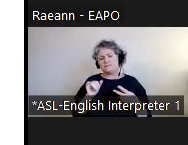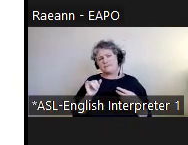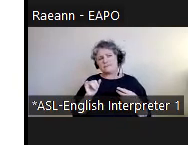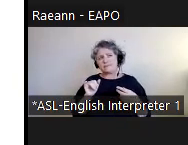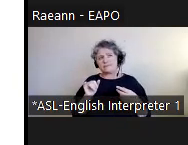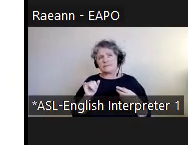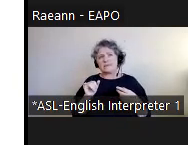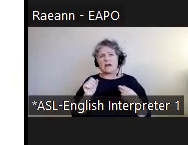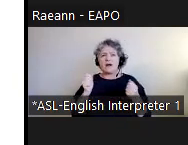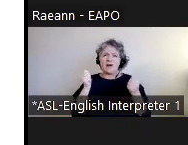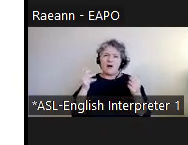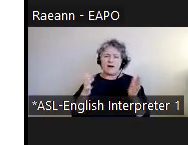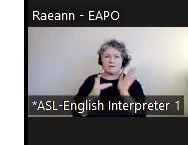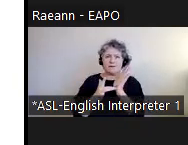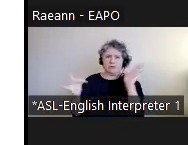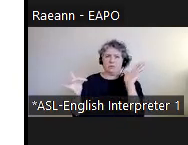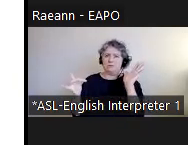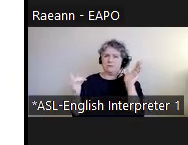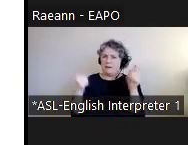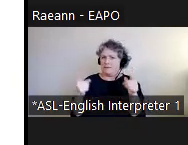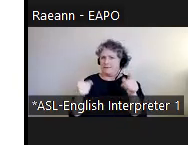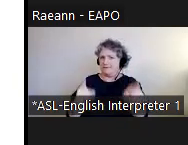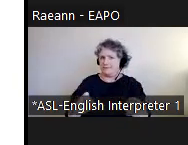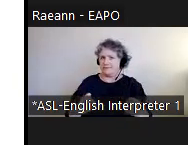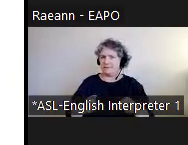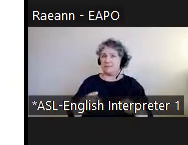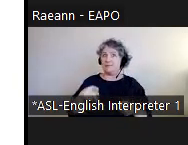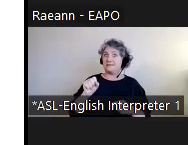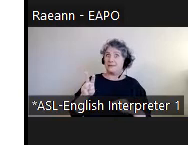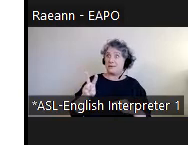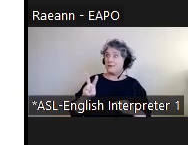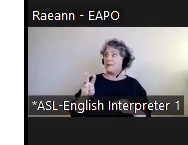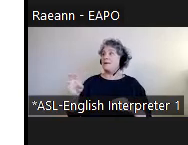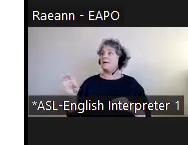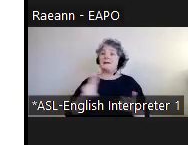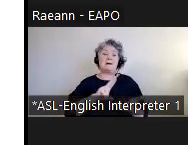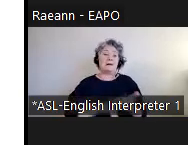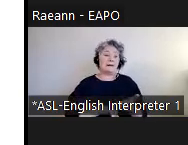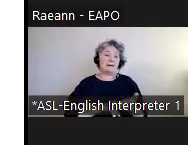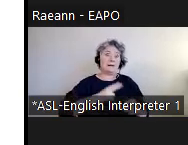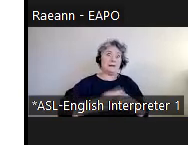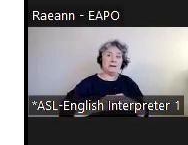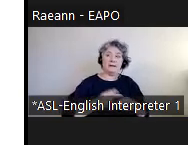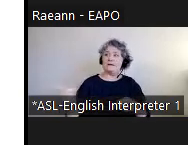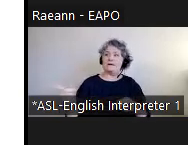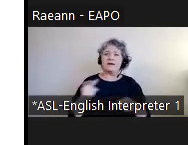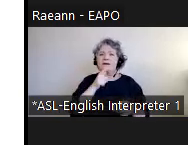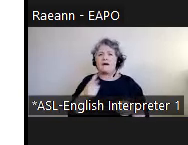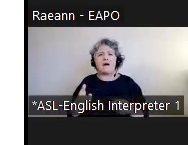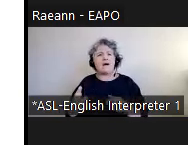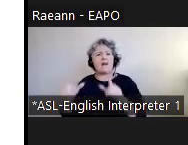see quite a bit of elder abuse taking place, right? It can be an unregulated profession, and you could have someone who works